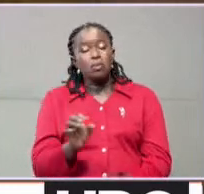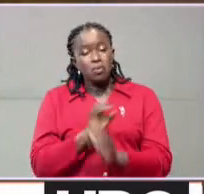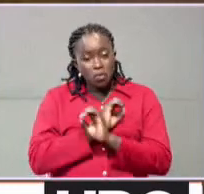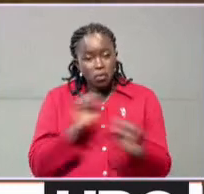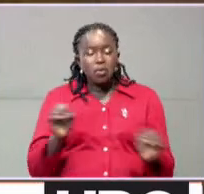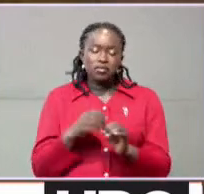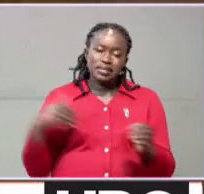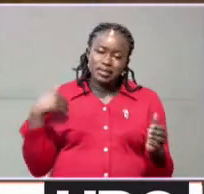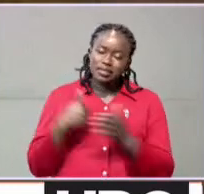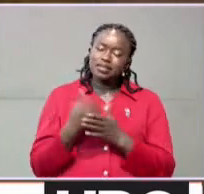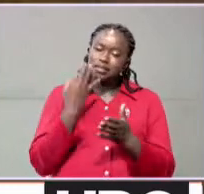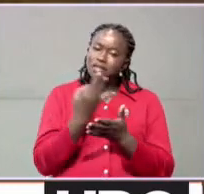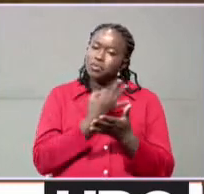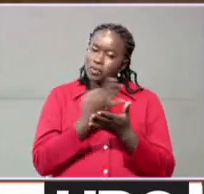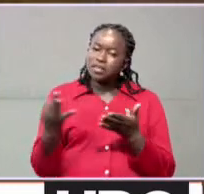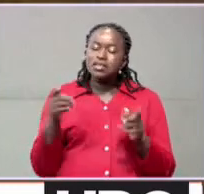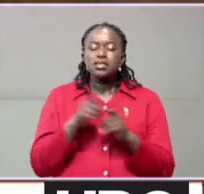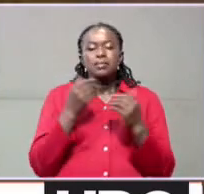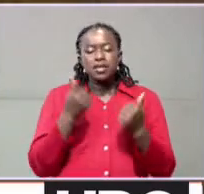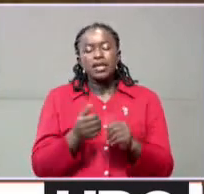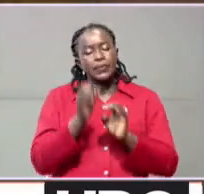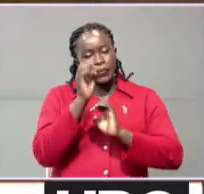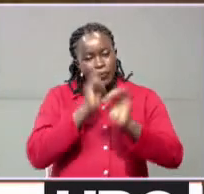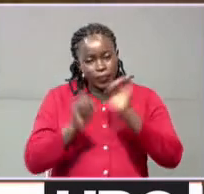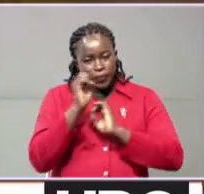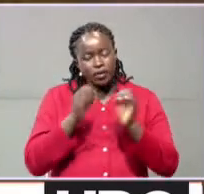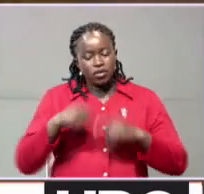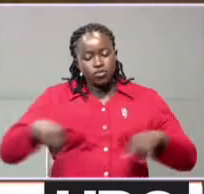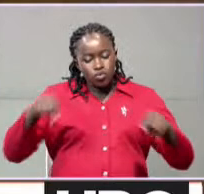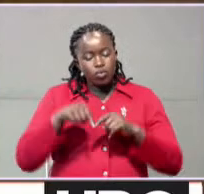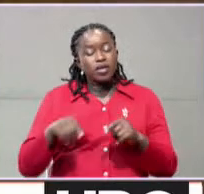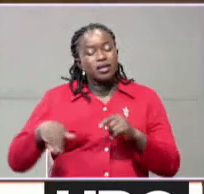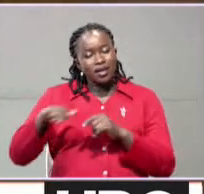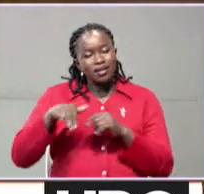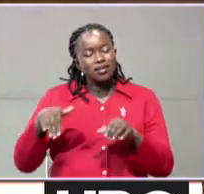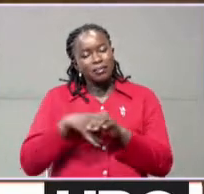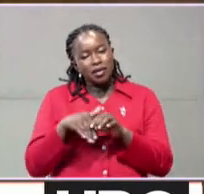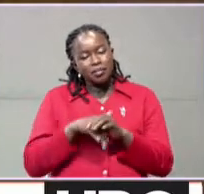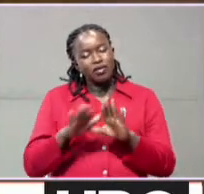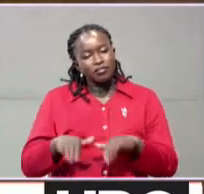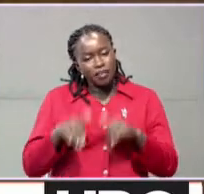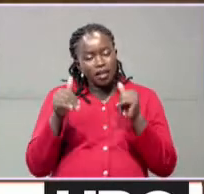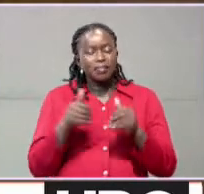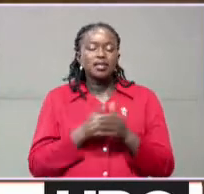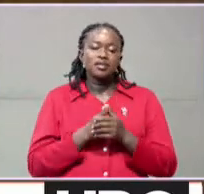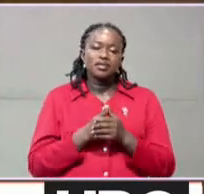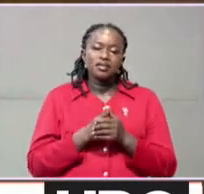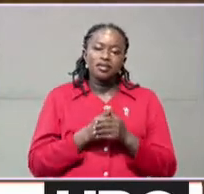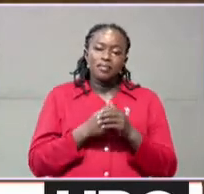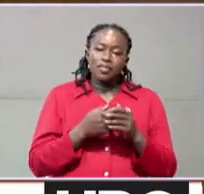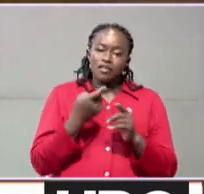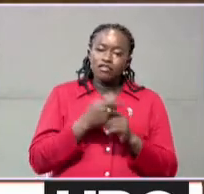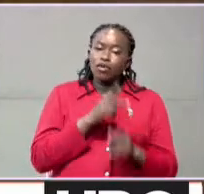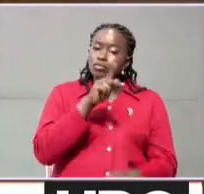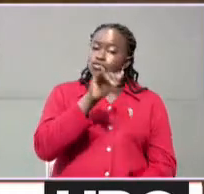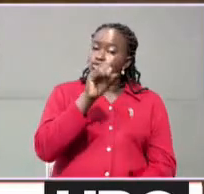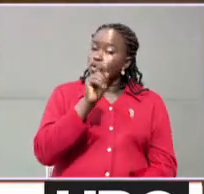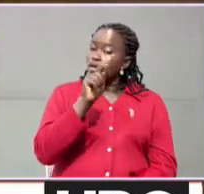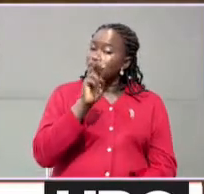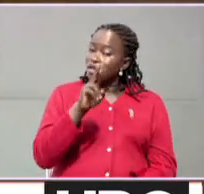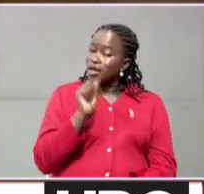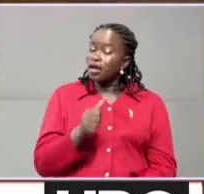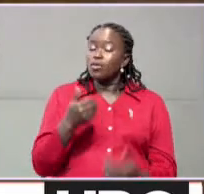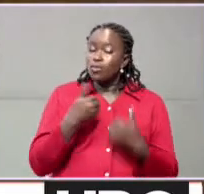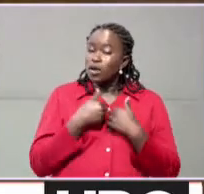now we as area member of parliament parliament are coming from jotar district we have patients